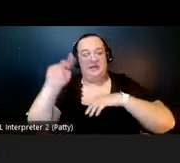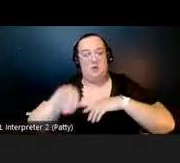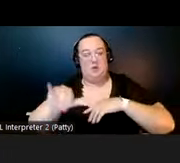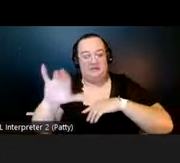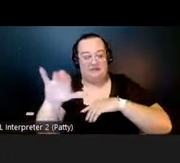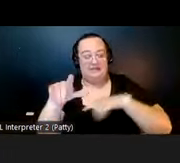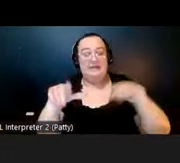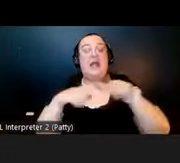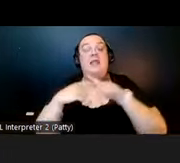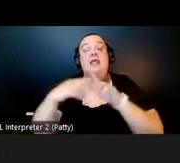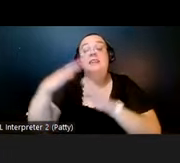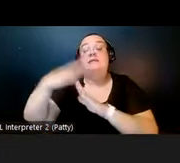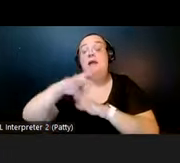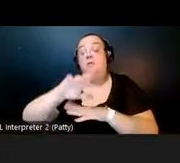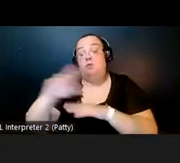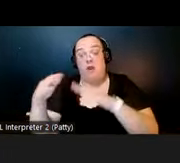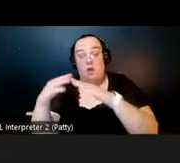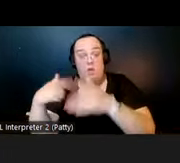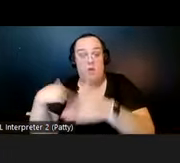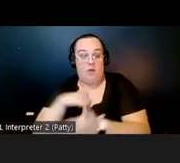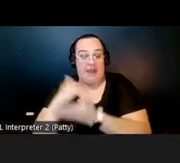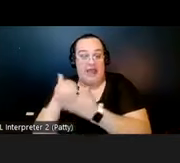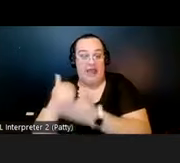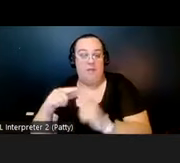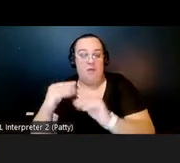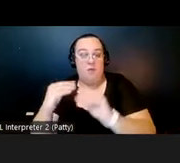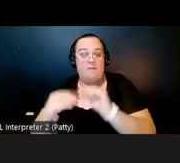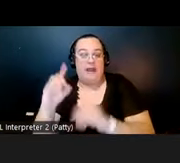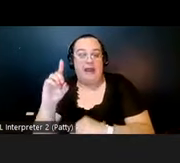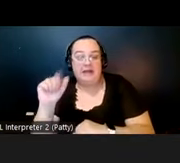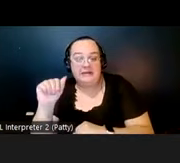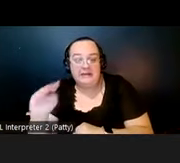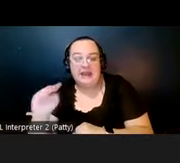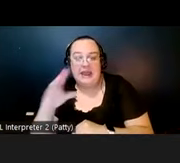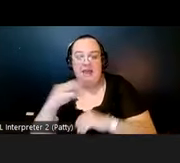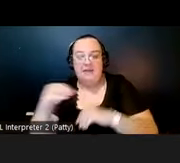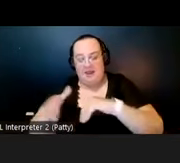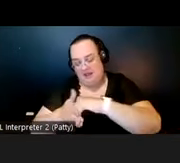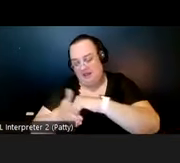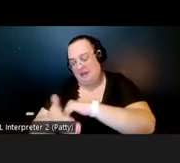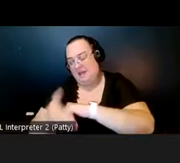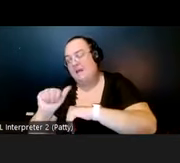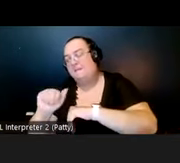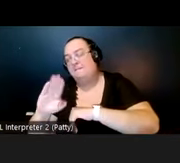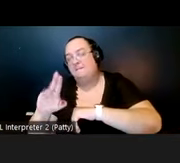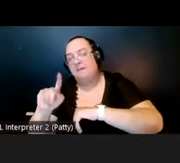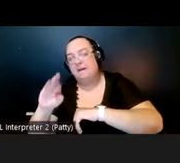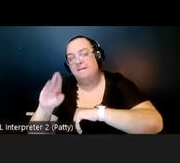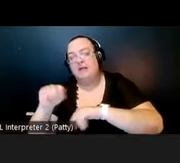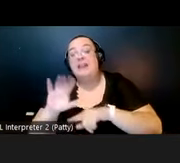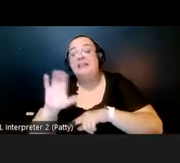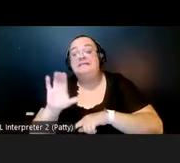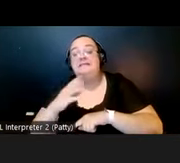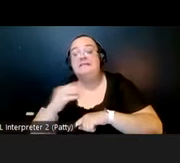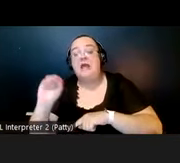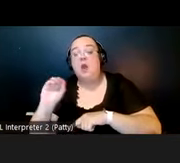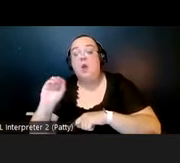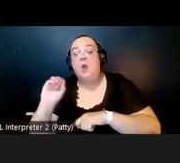right, we helped to repair a dam and abutment at the C&O Canal in Maryland.